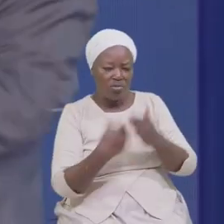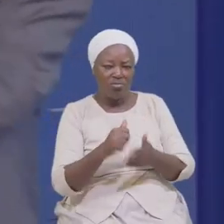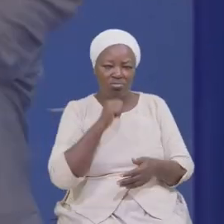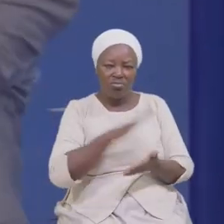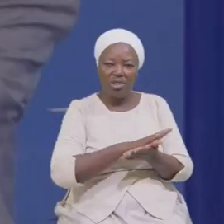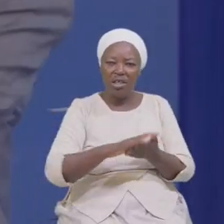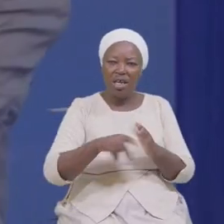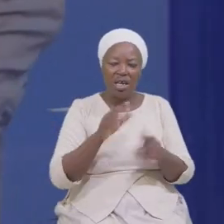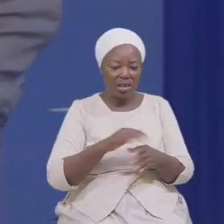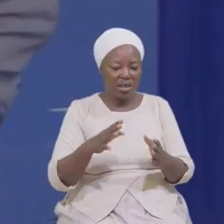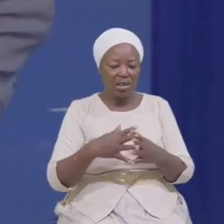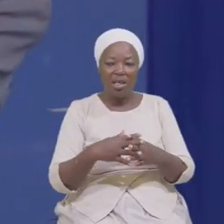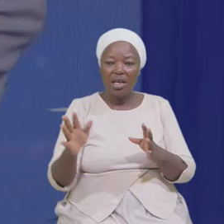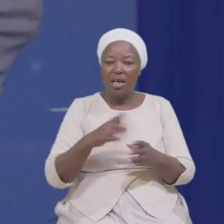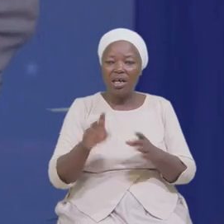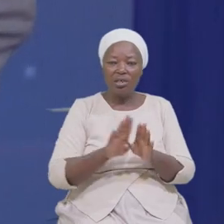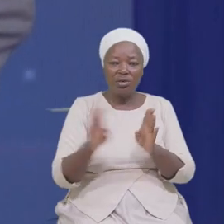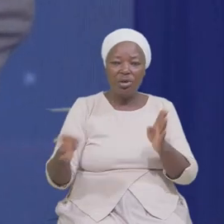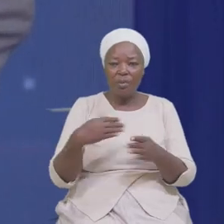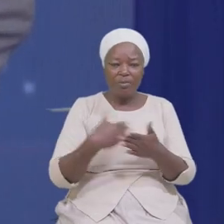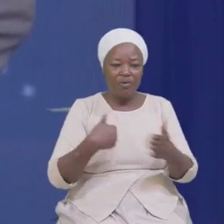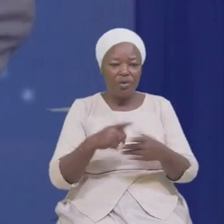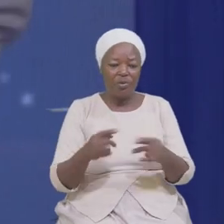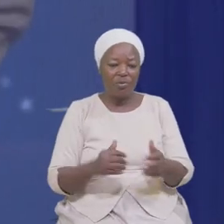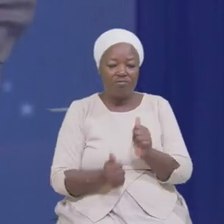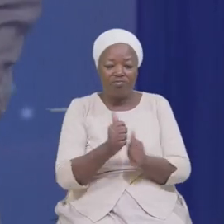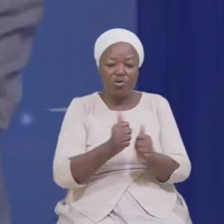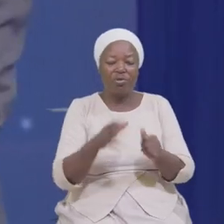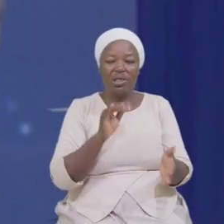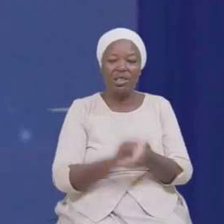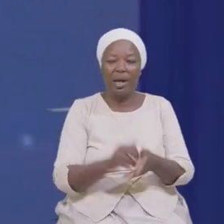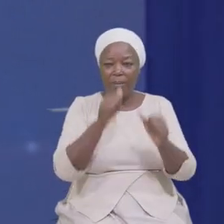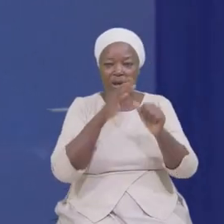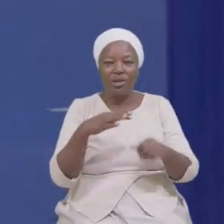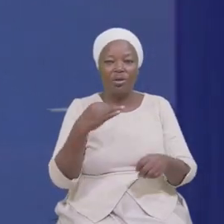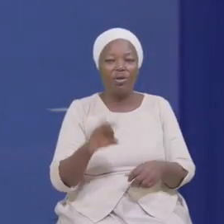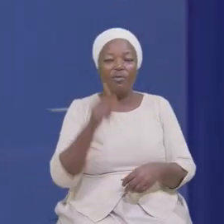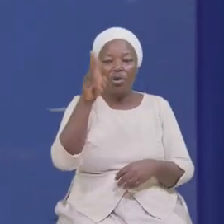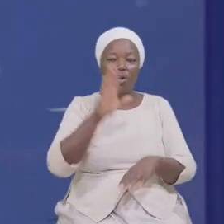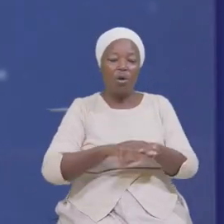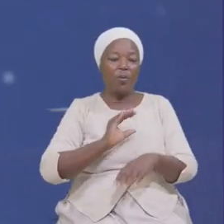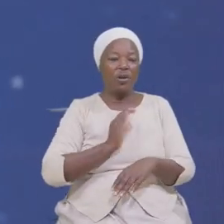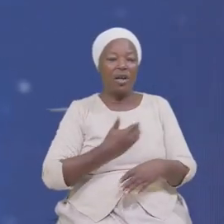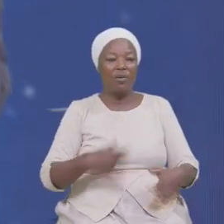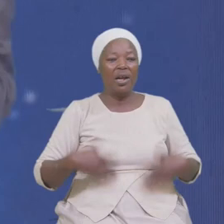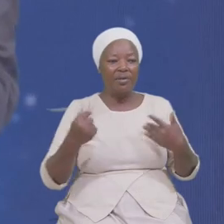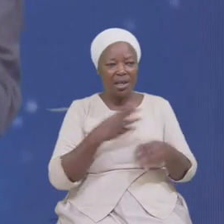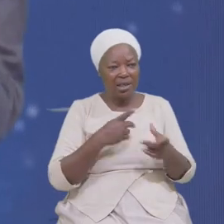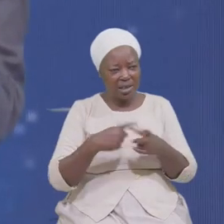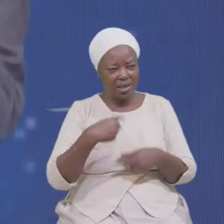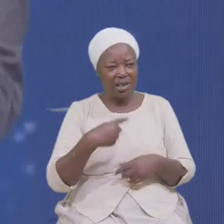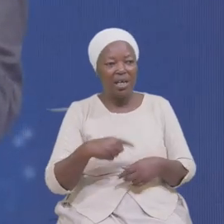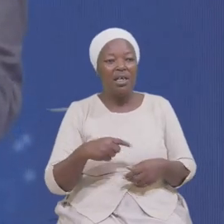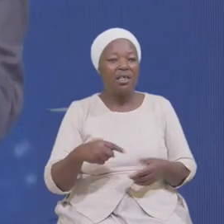door, before we pursue that blessing of God upon our lives. And it says, it shall be